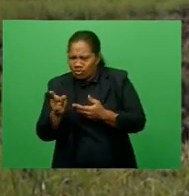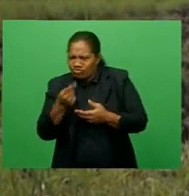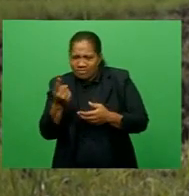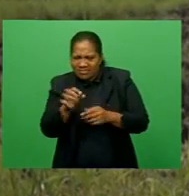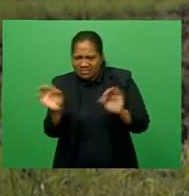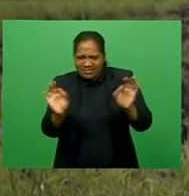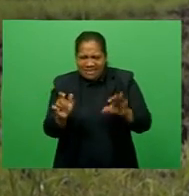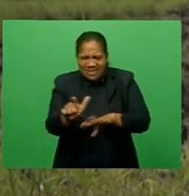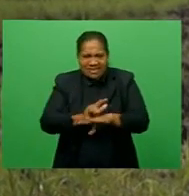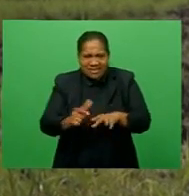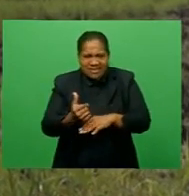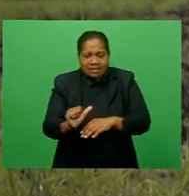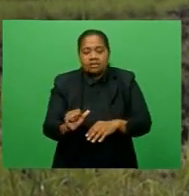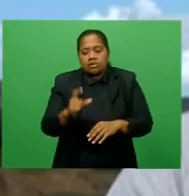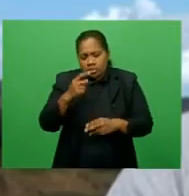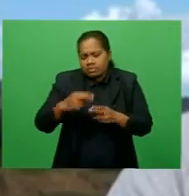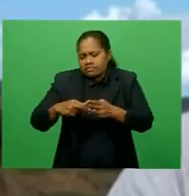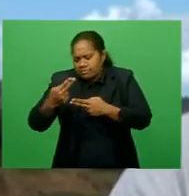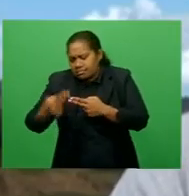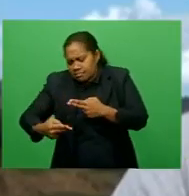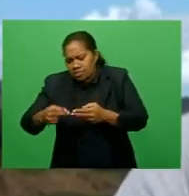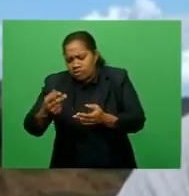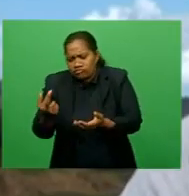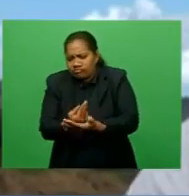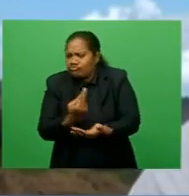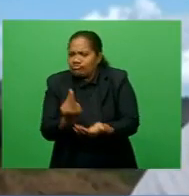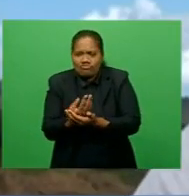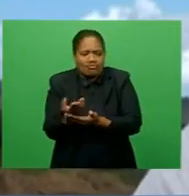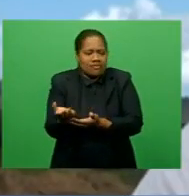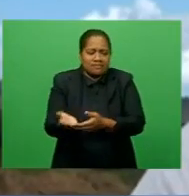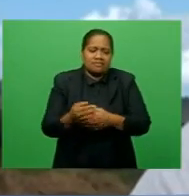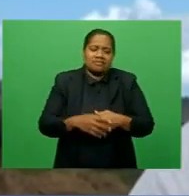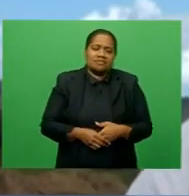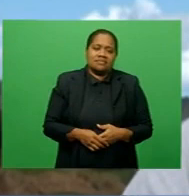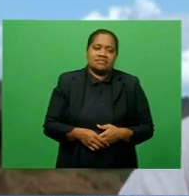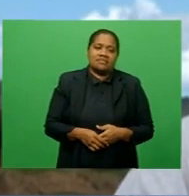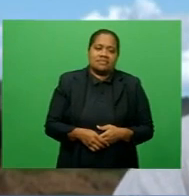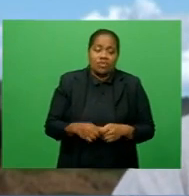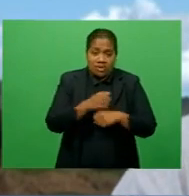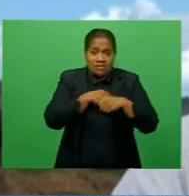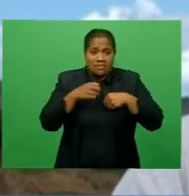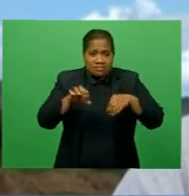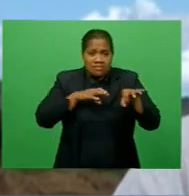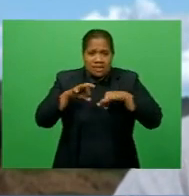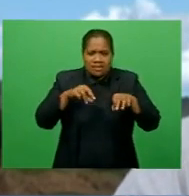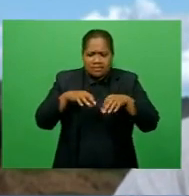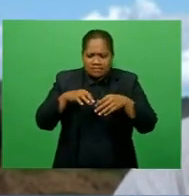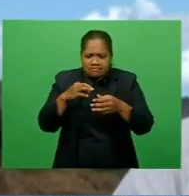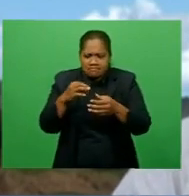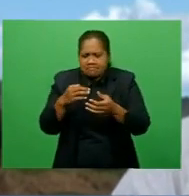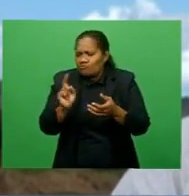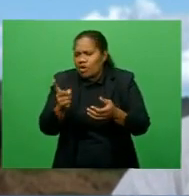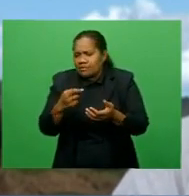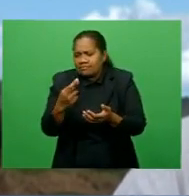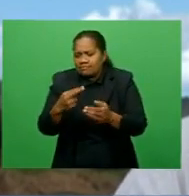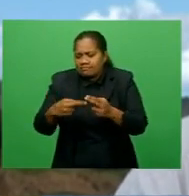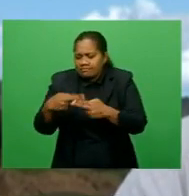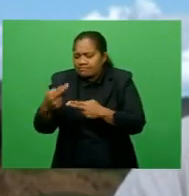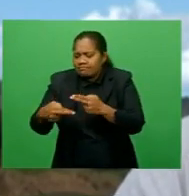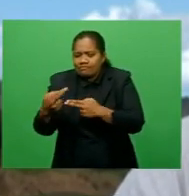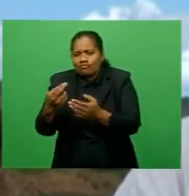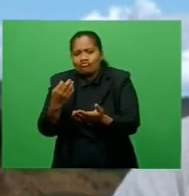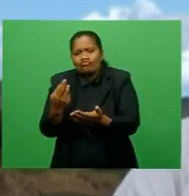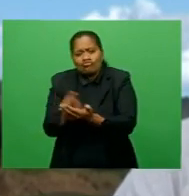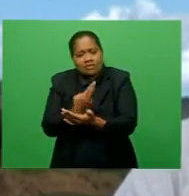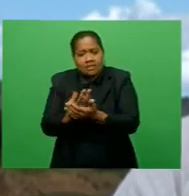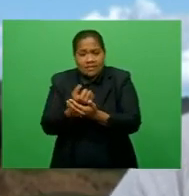rice under a joint venture agreement. Our plan is to plant rice. We have just acquired about 60 acres of land, and we have